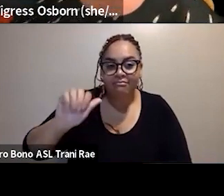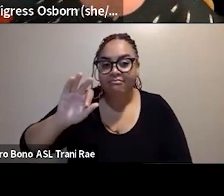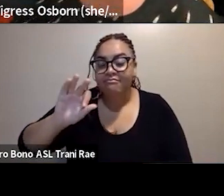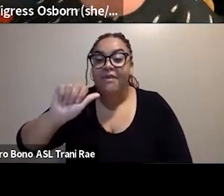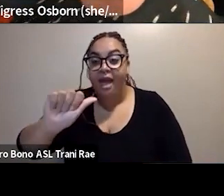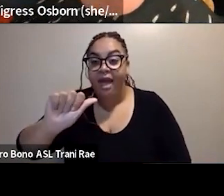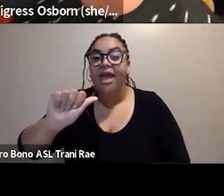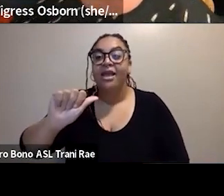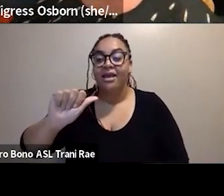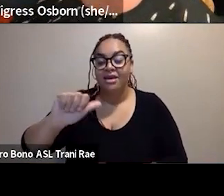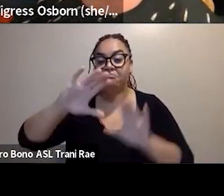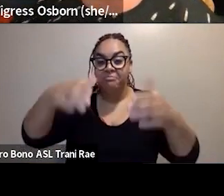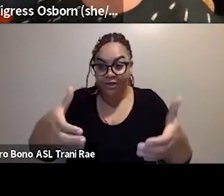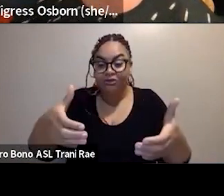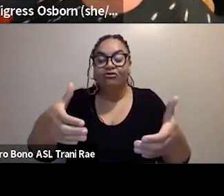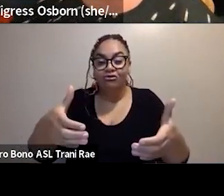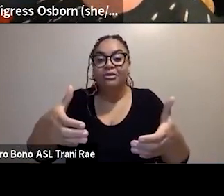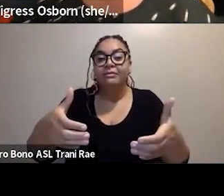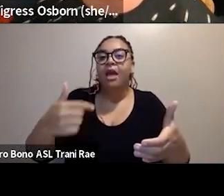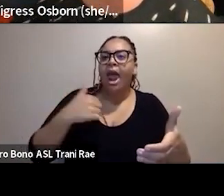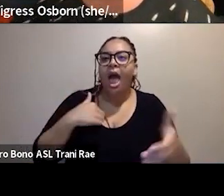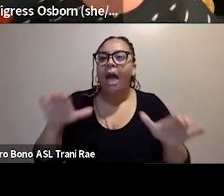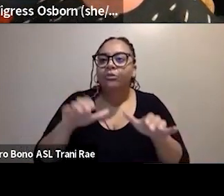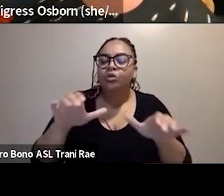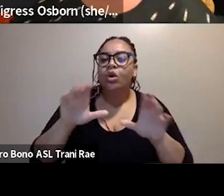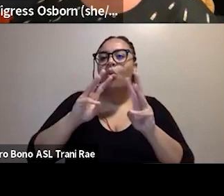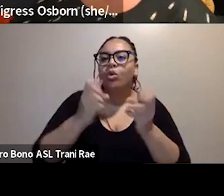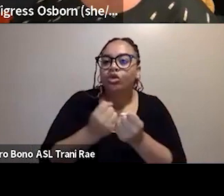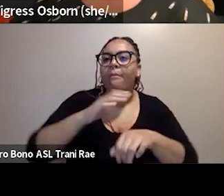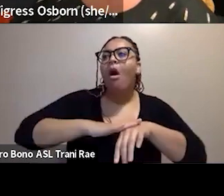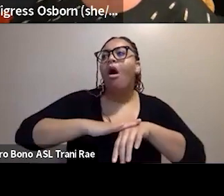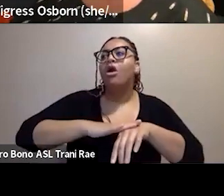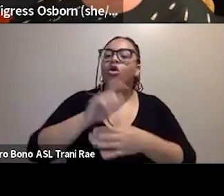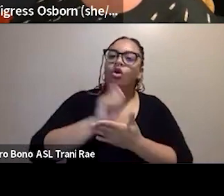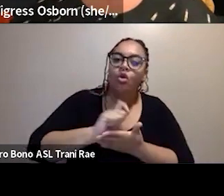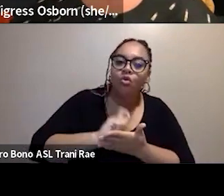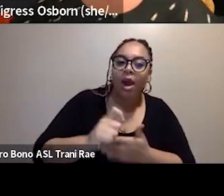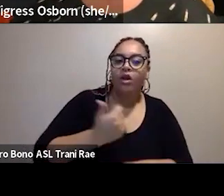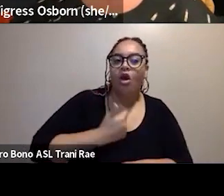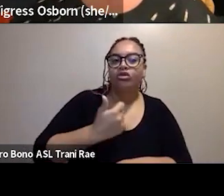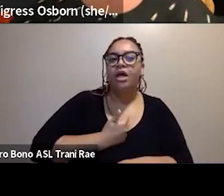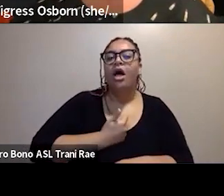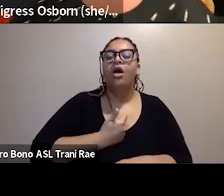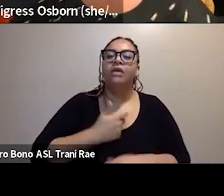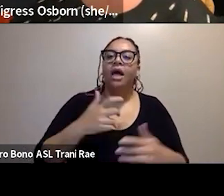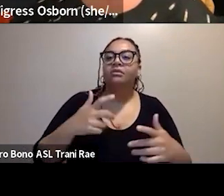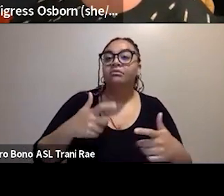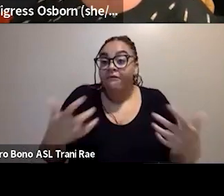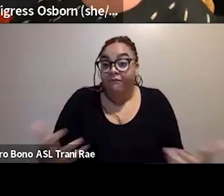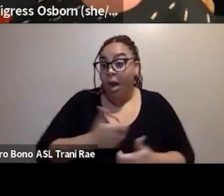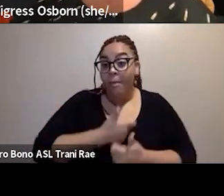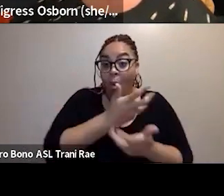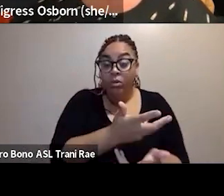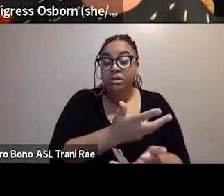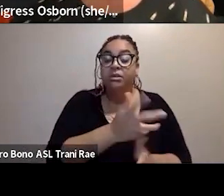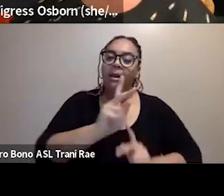convention. And I'm giving a workshop on writing ourselves as fat poets. And